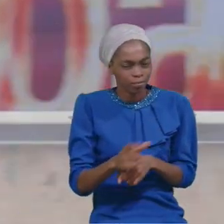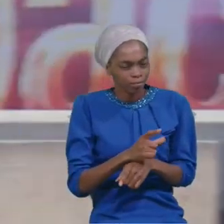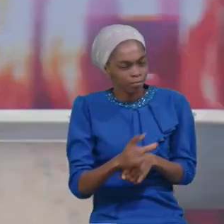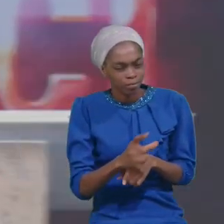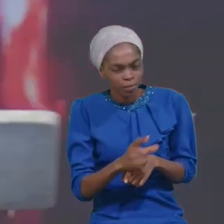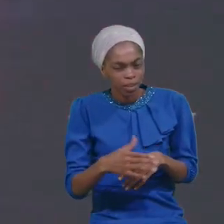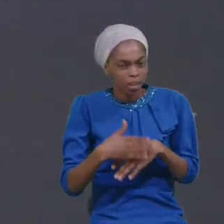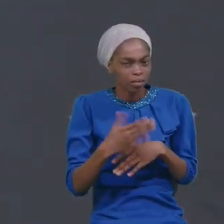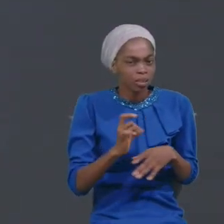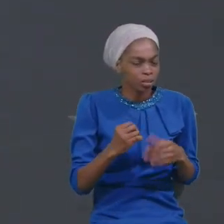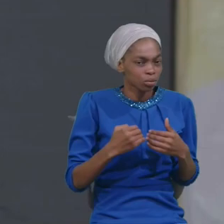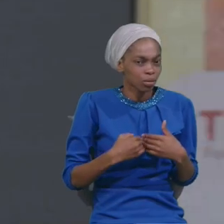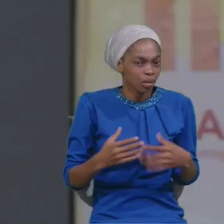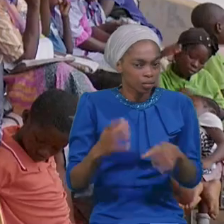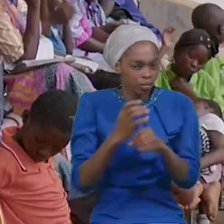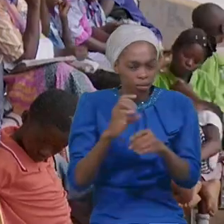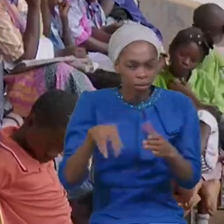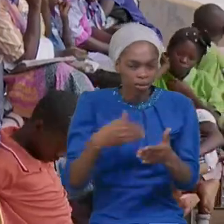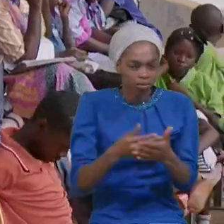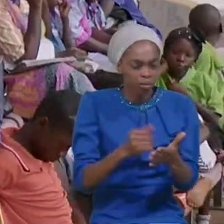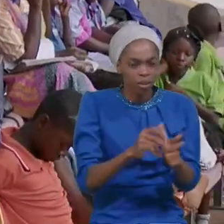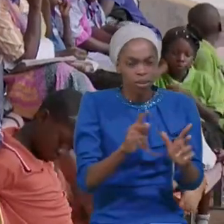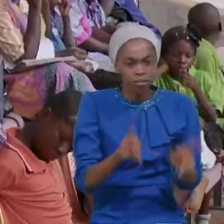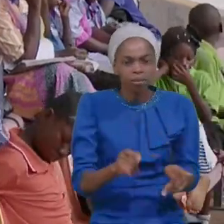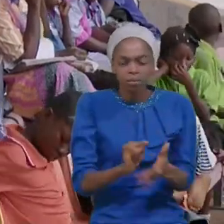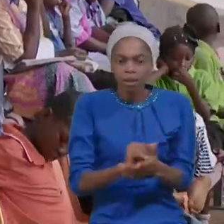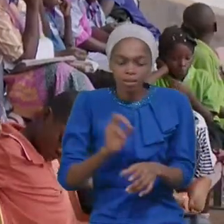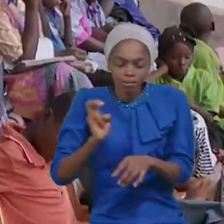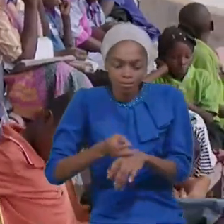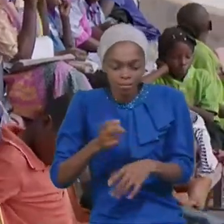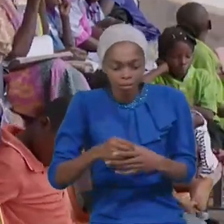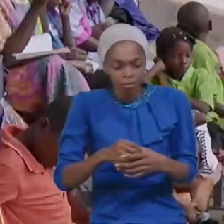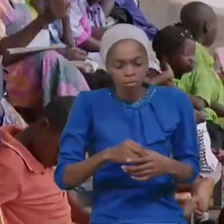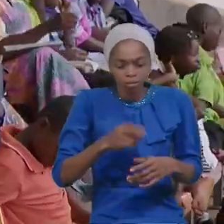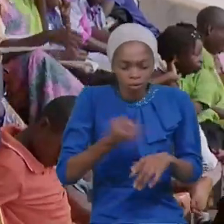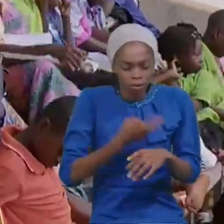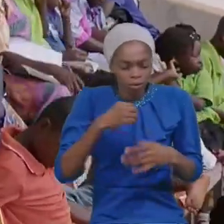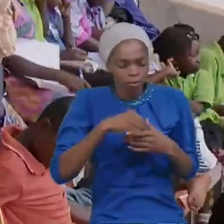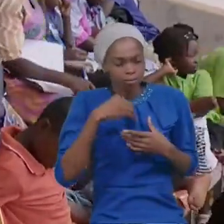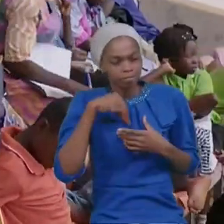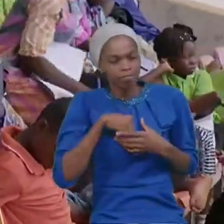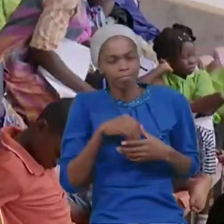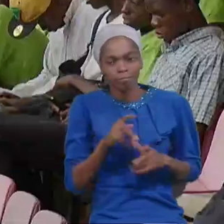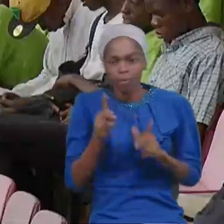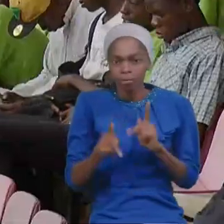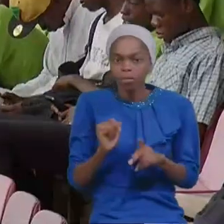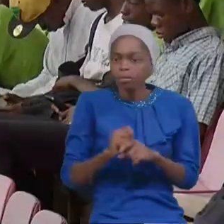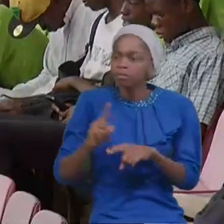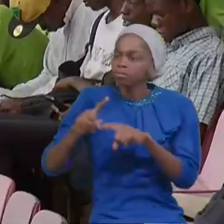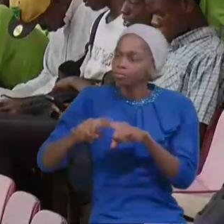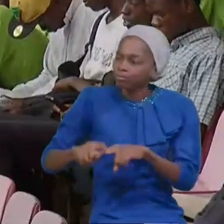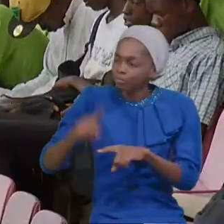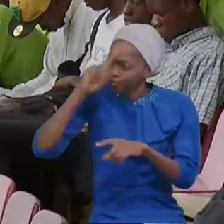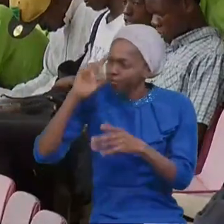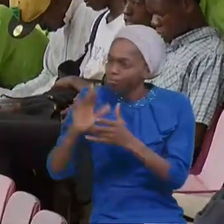The people you depended upon, they will help me. They lead me up. They're the people that behind, they pull